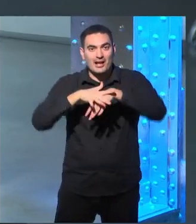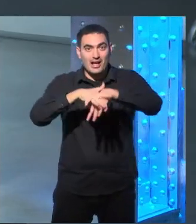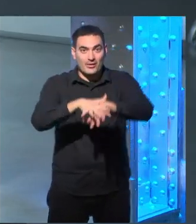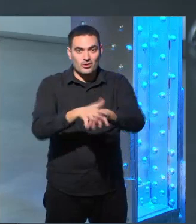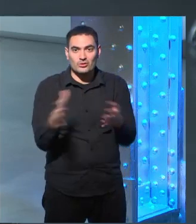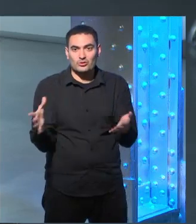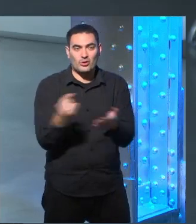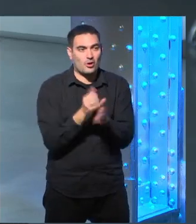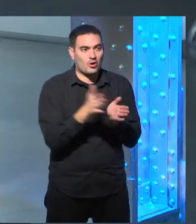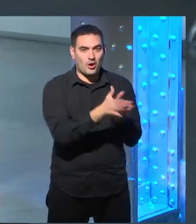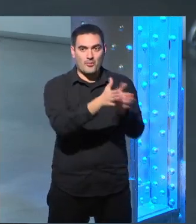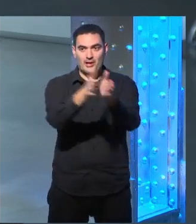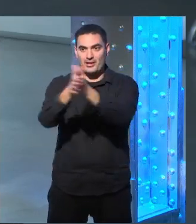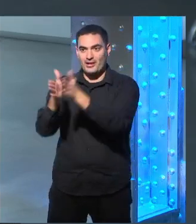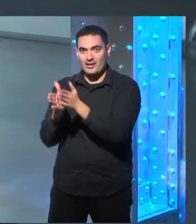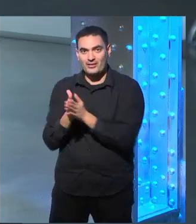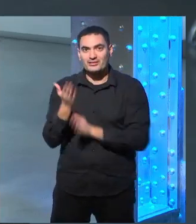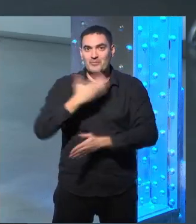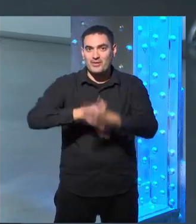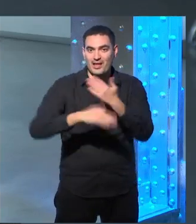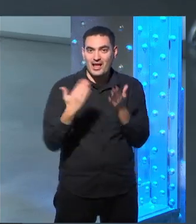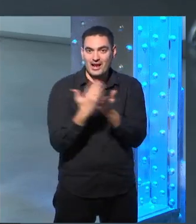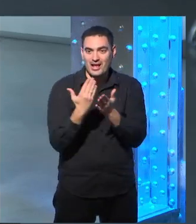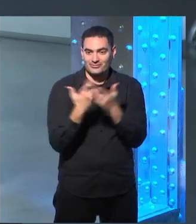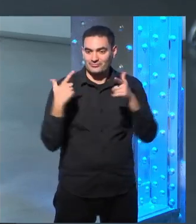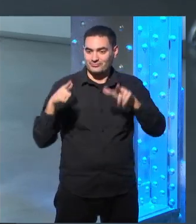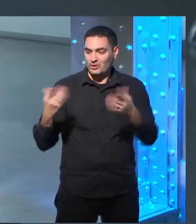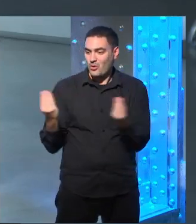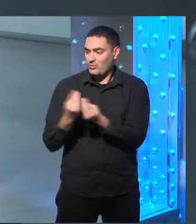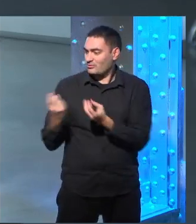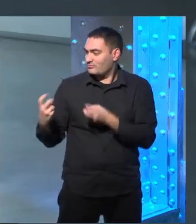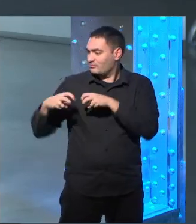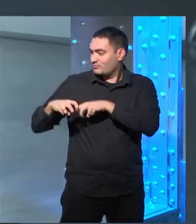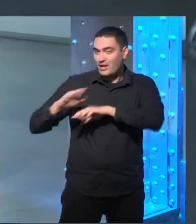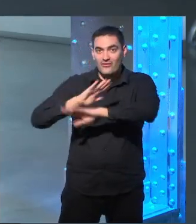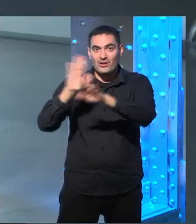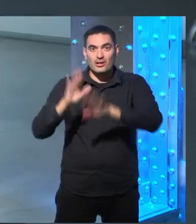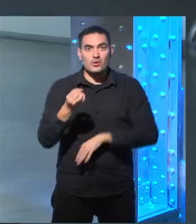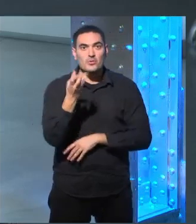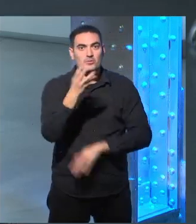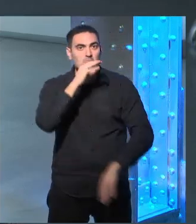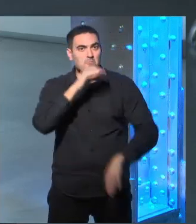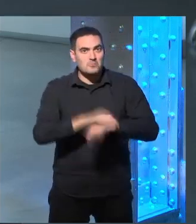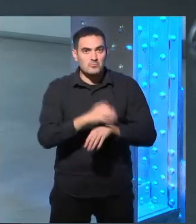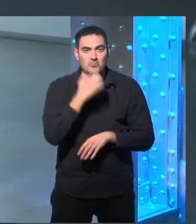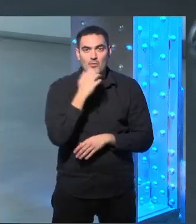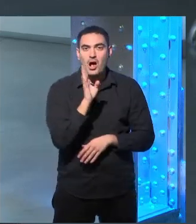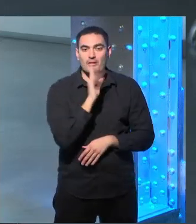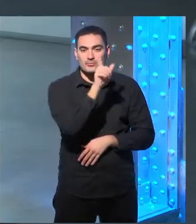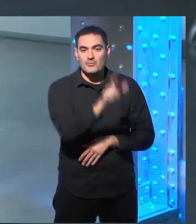integration schools started to come out, we all had some colleagues or some fellow